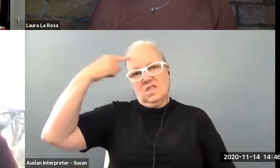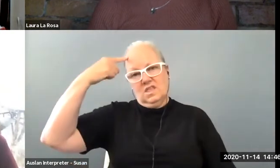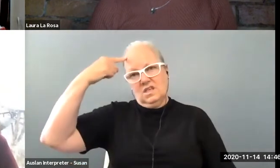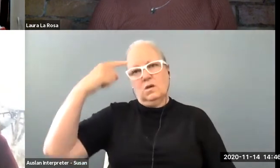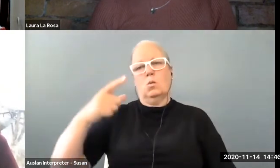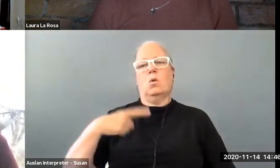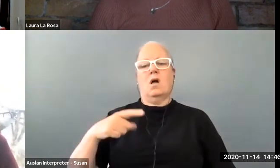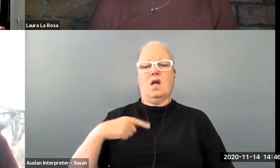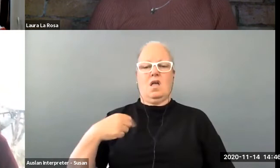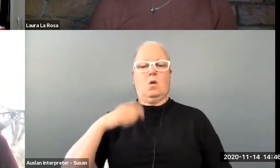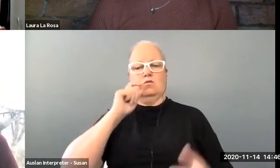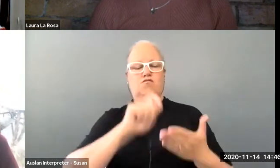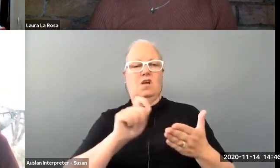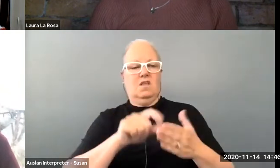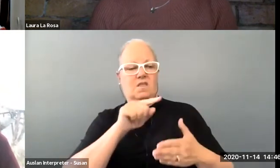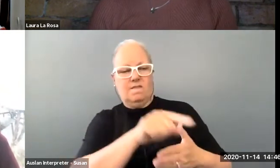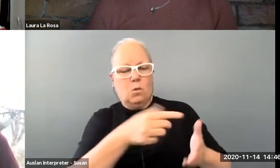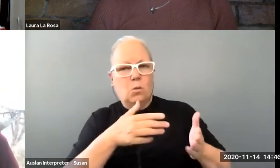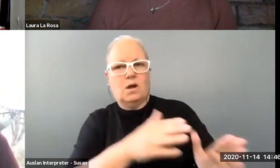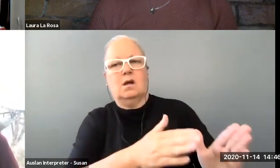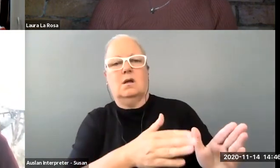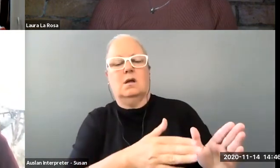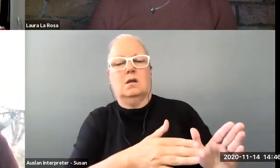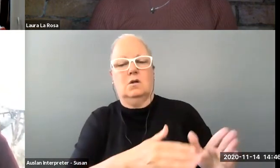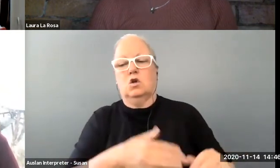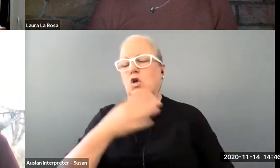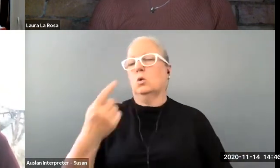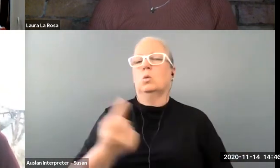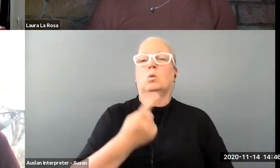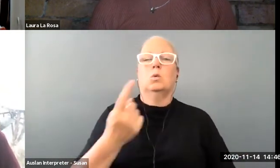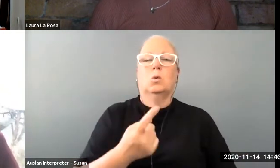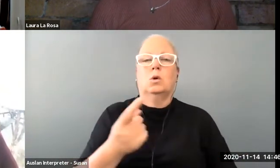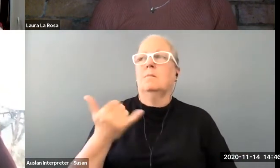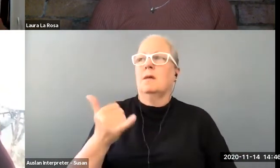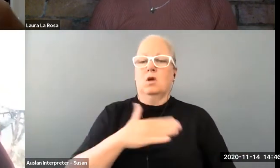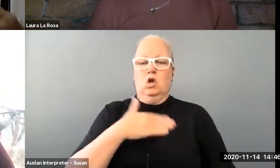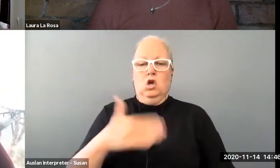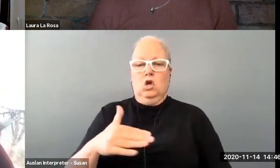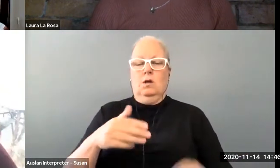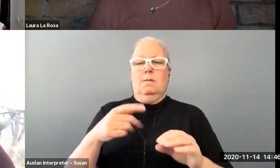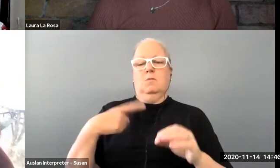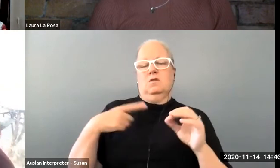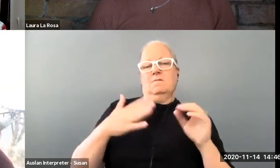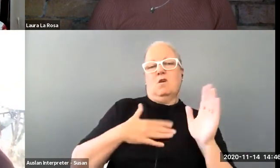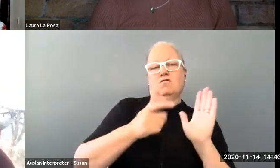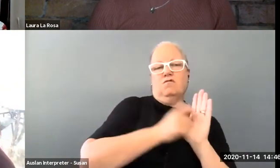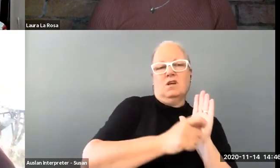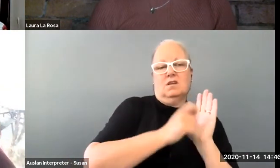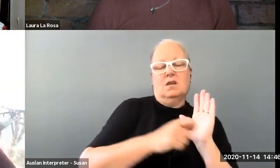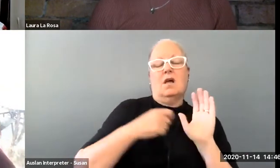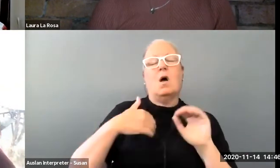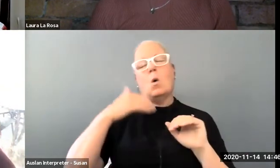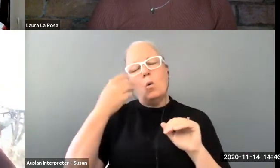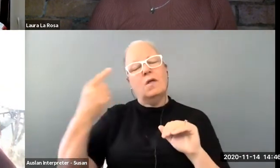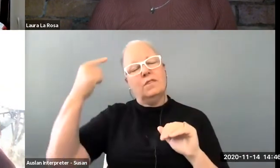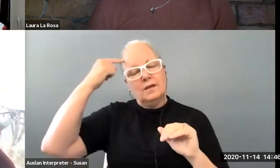I'm inclined to write something in a particular way, who might be hurt by the writing that I'm doing, and to always be mindful